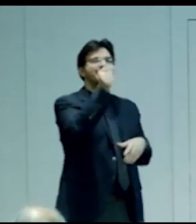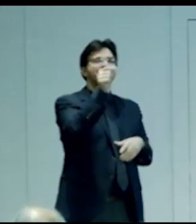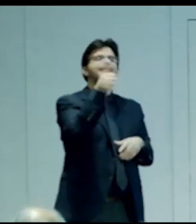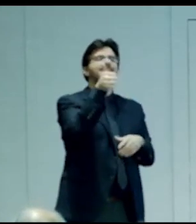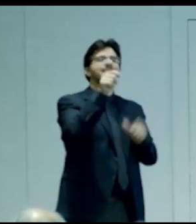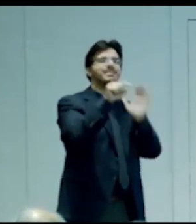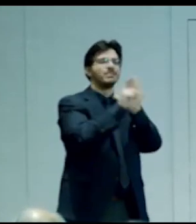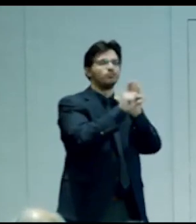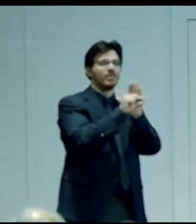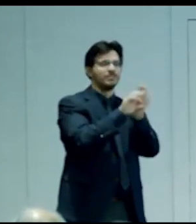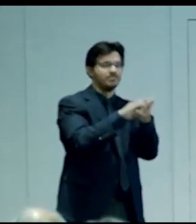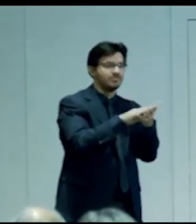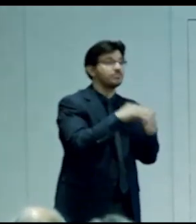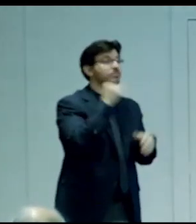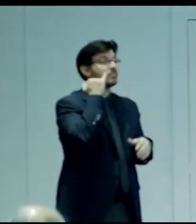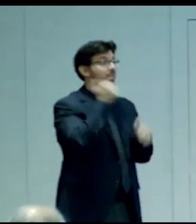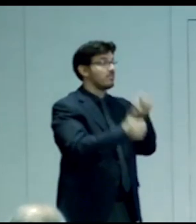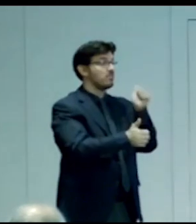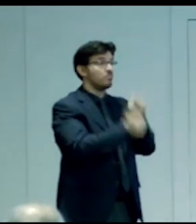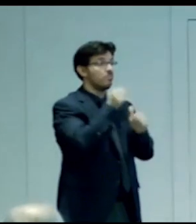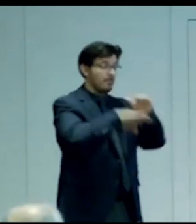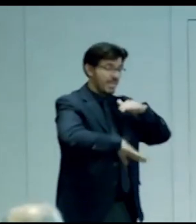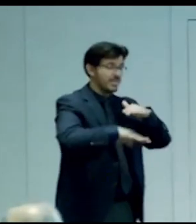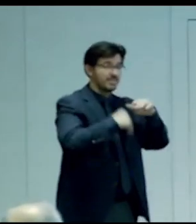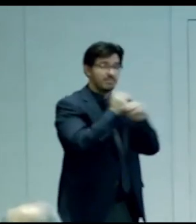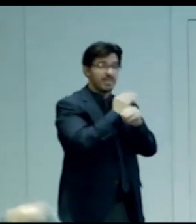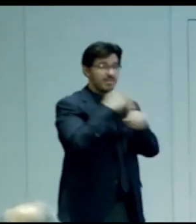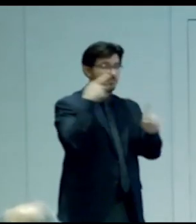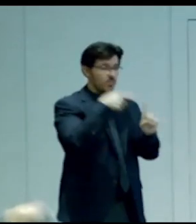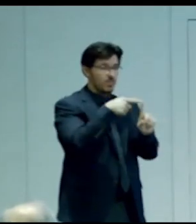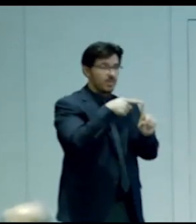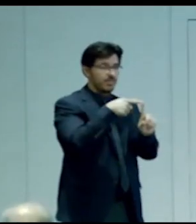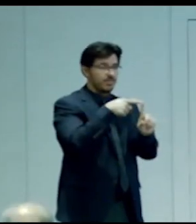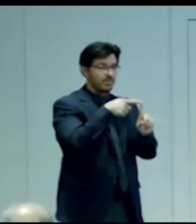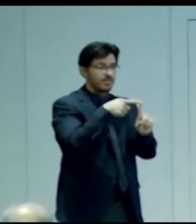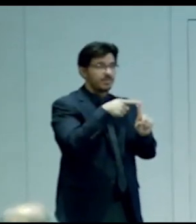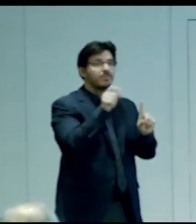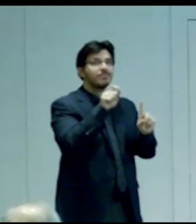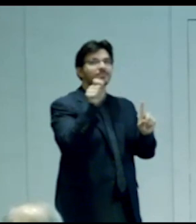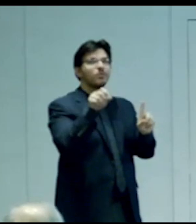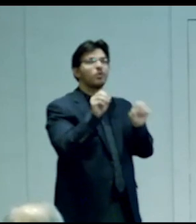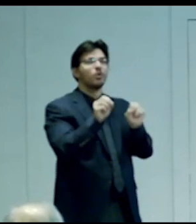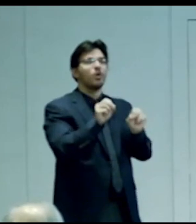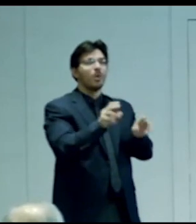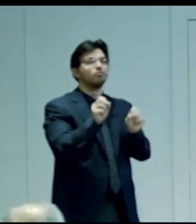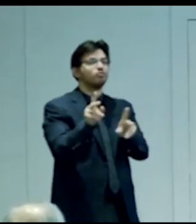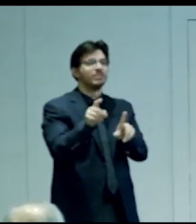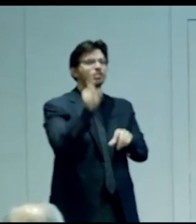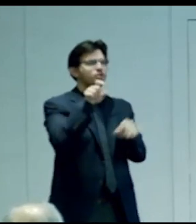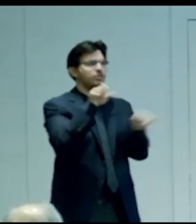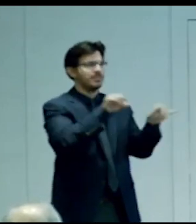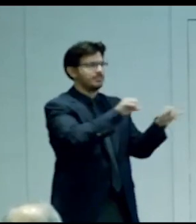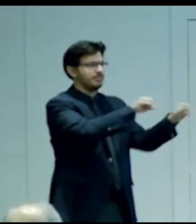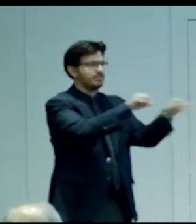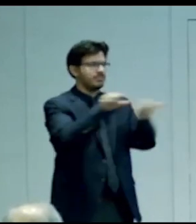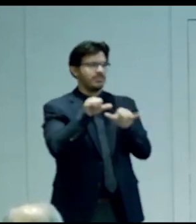be in most schools, basic math up to that point, and therefore those opportunities should be the same for all